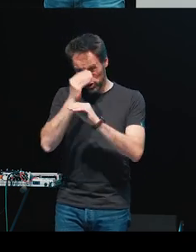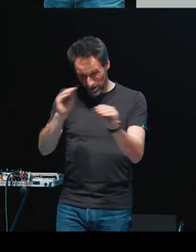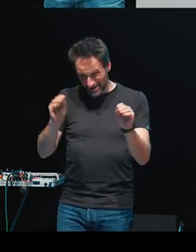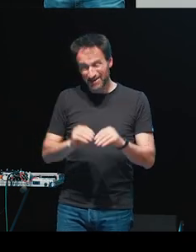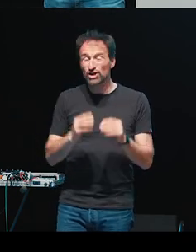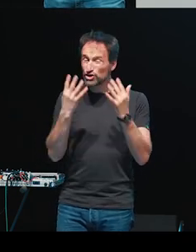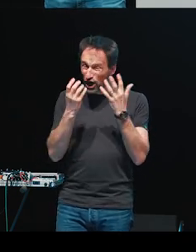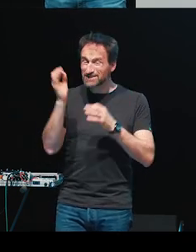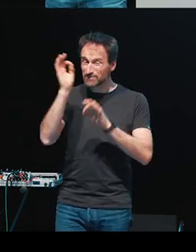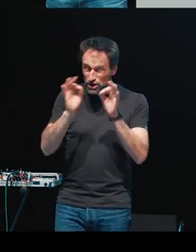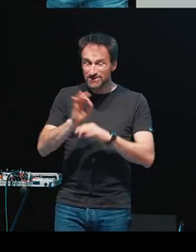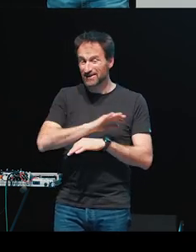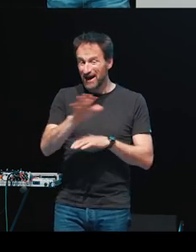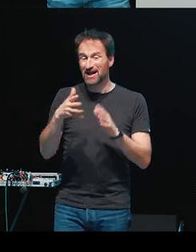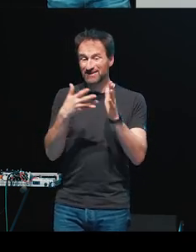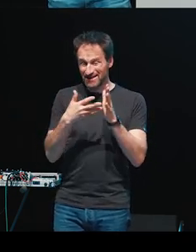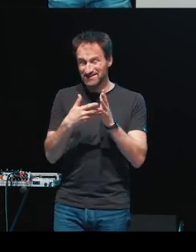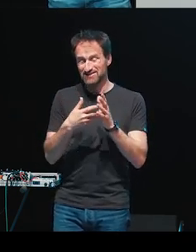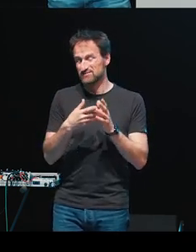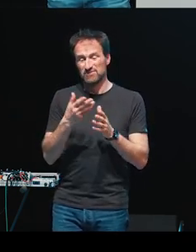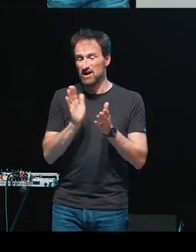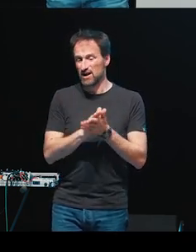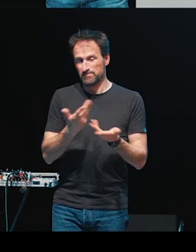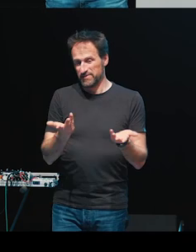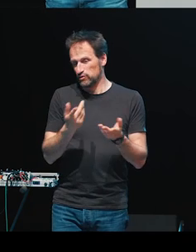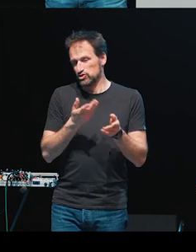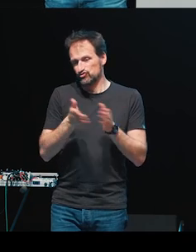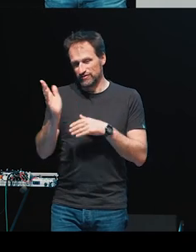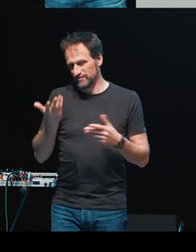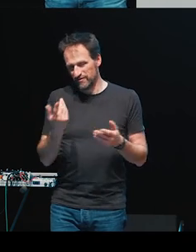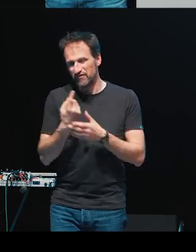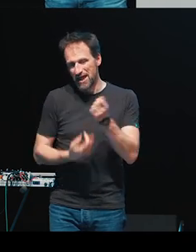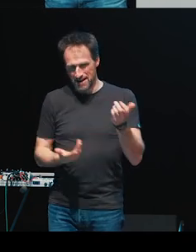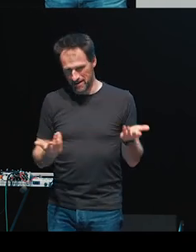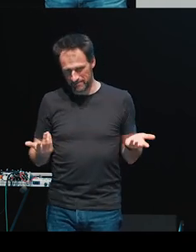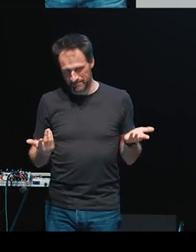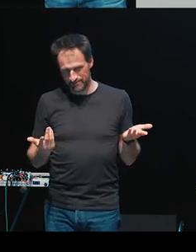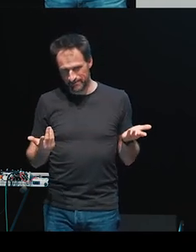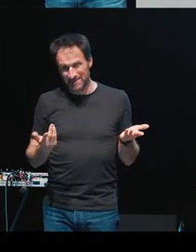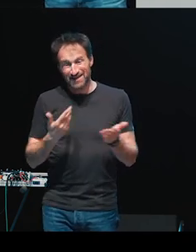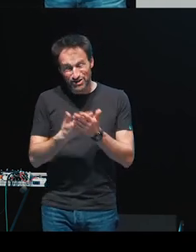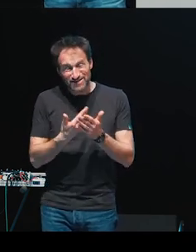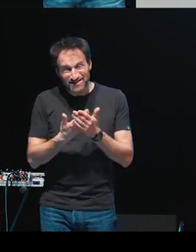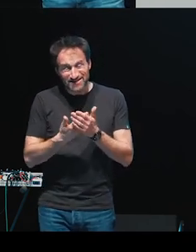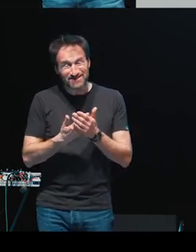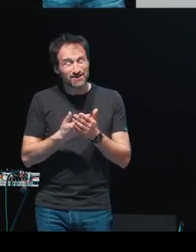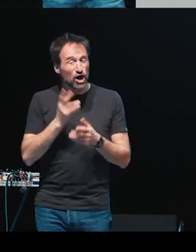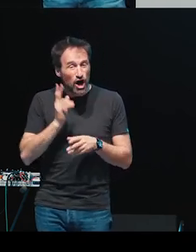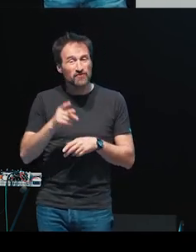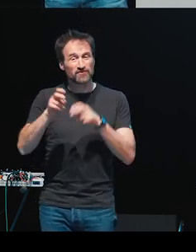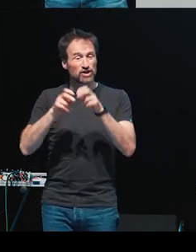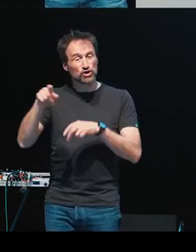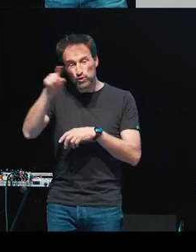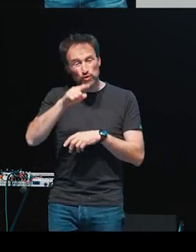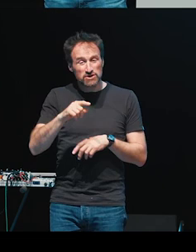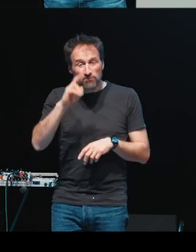the worst part. Most of the times, what you think, again, is right for the users is not what they think about. They don't sometimes even care what changes